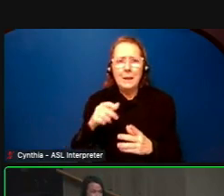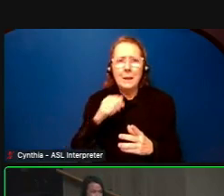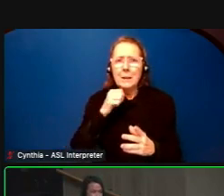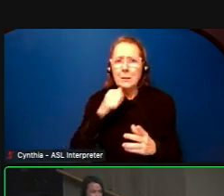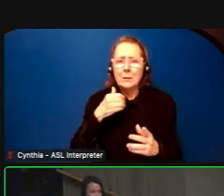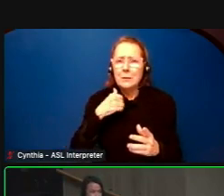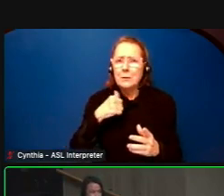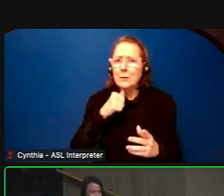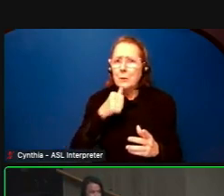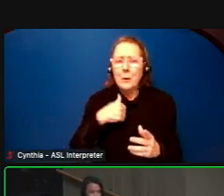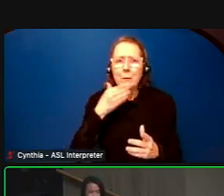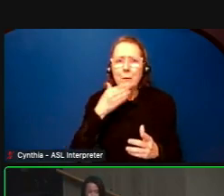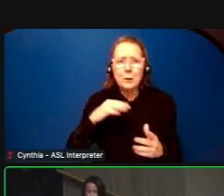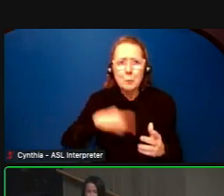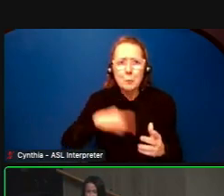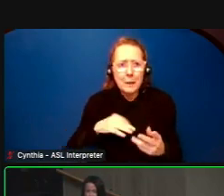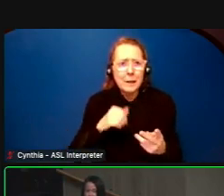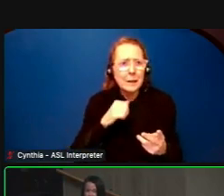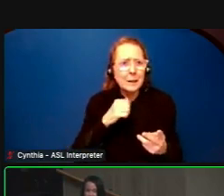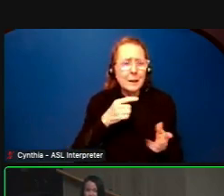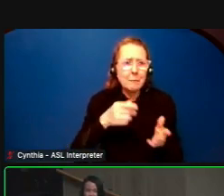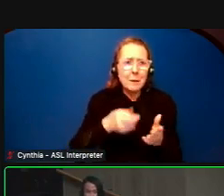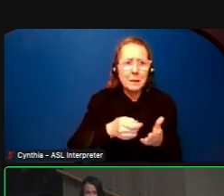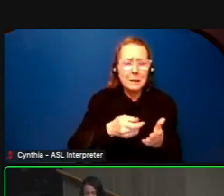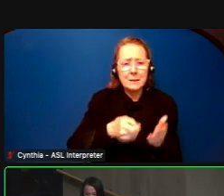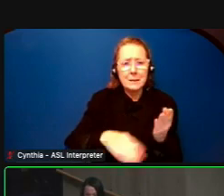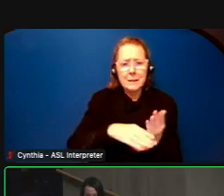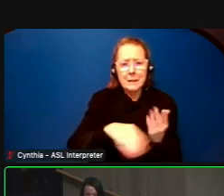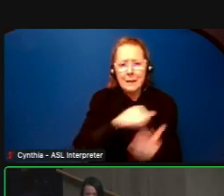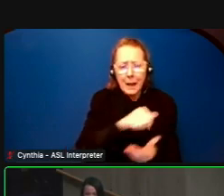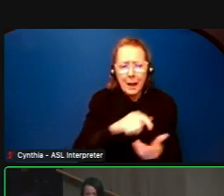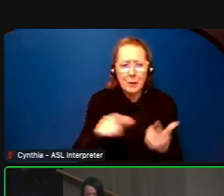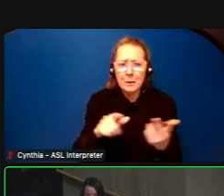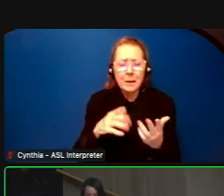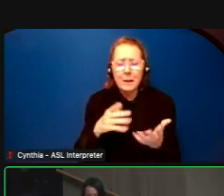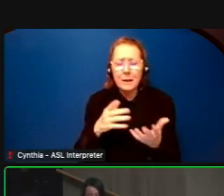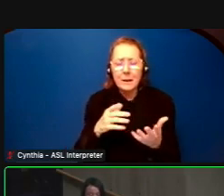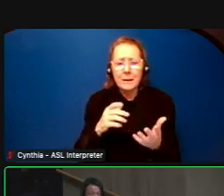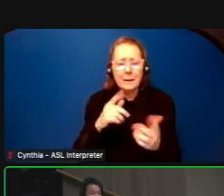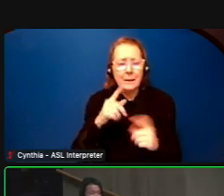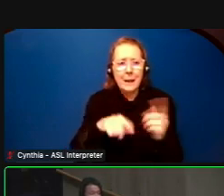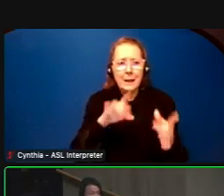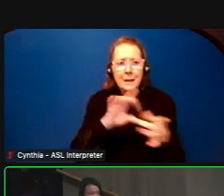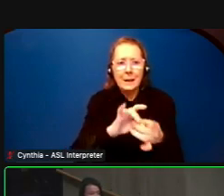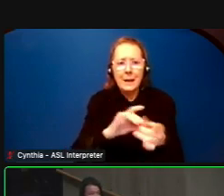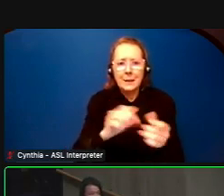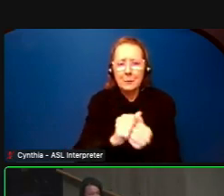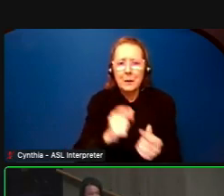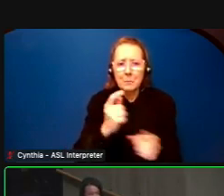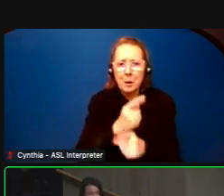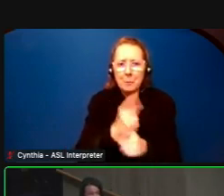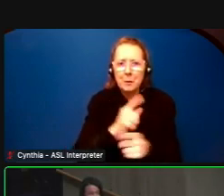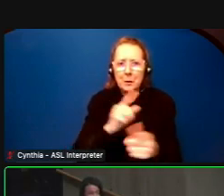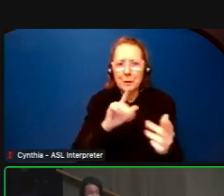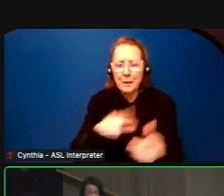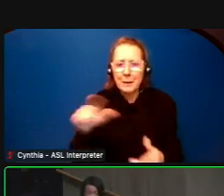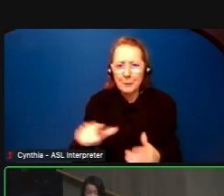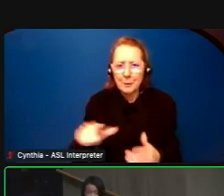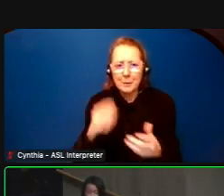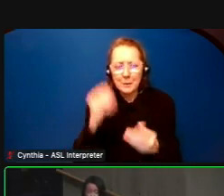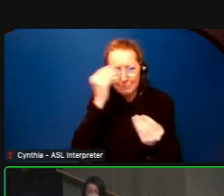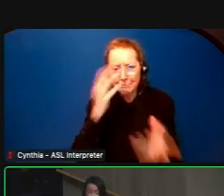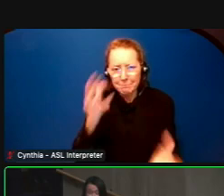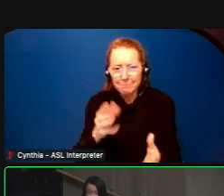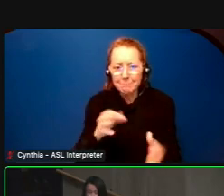and different things to be able to connect them to the right landlords and get their information out there more quickly. That is why we've been able to use, we've